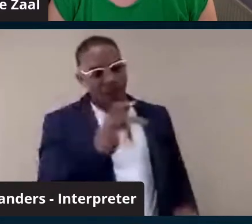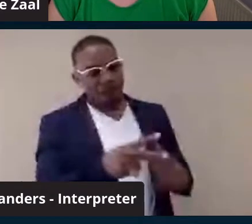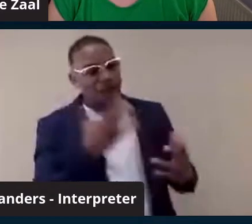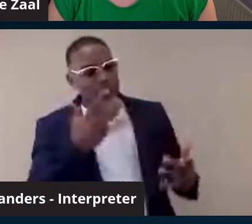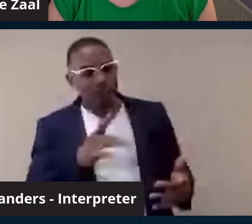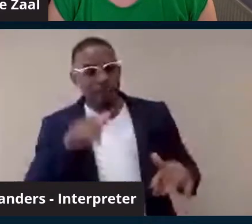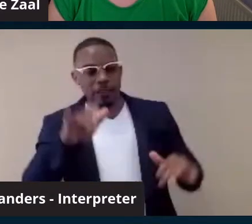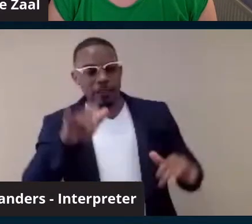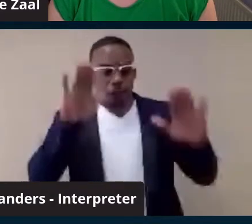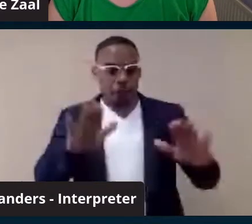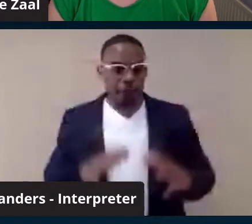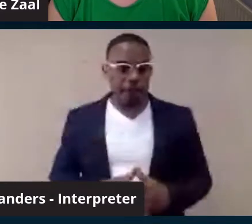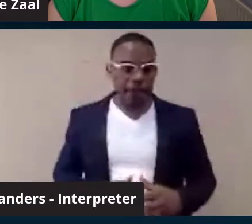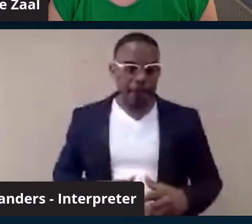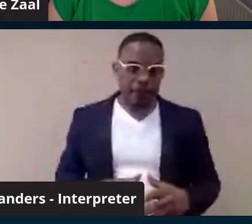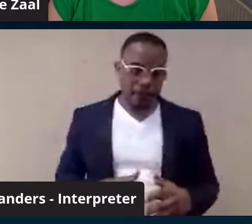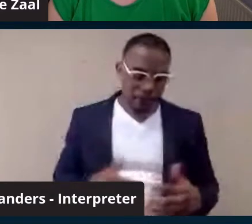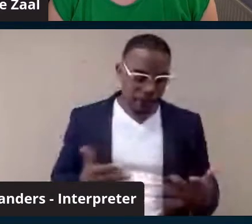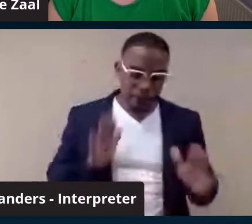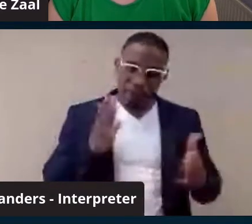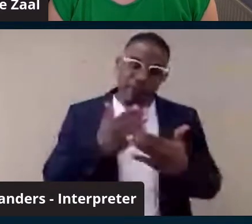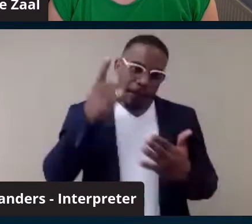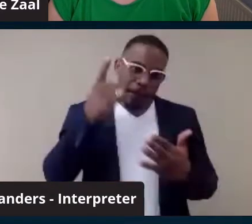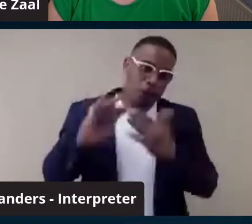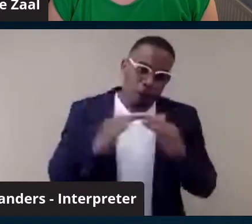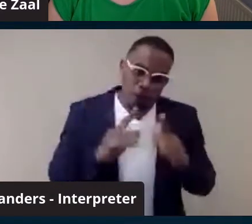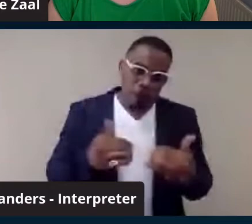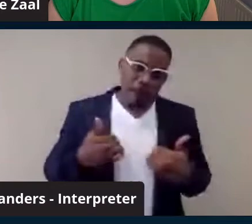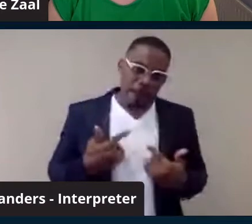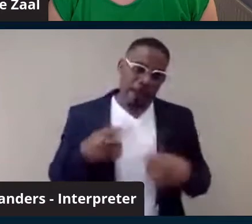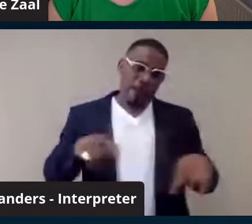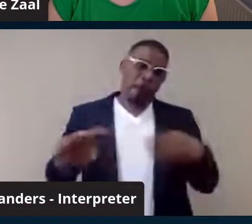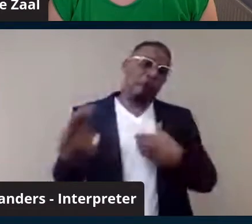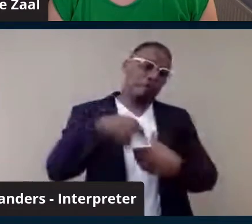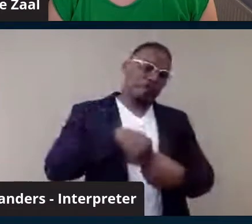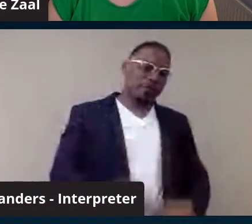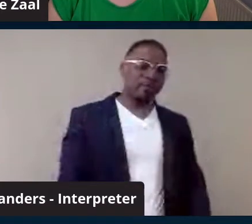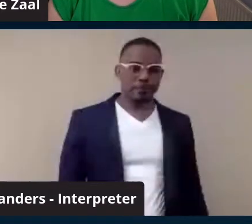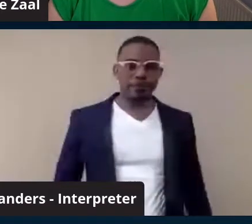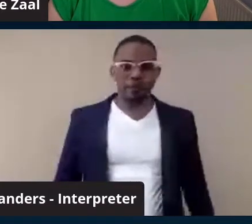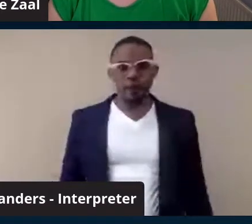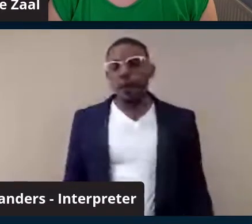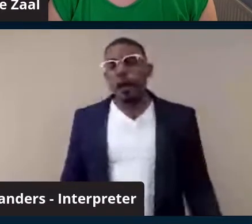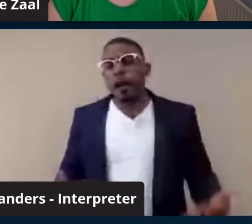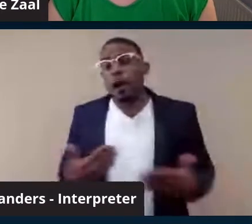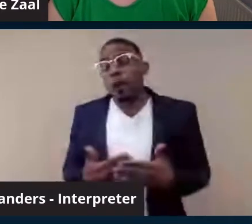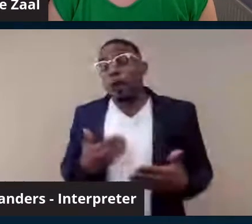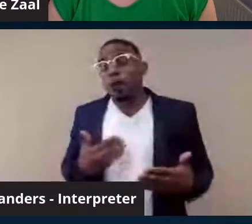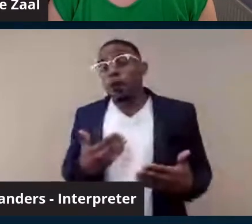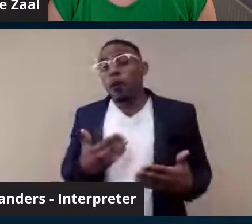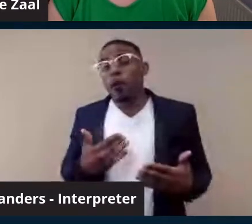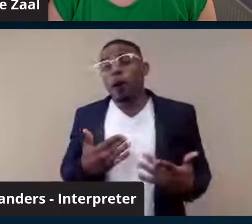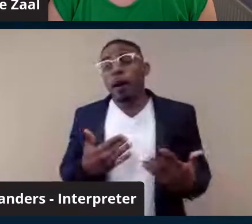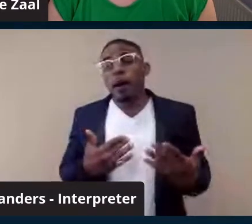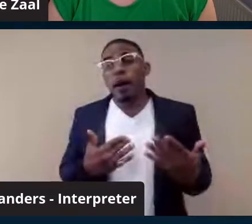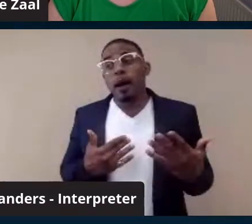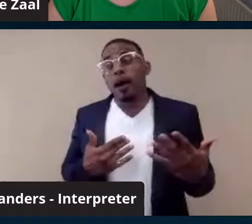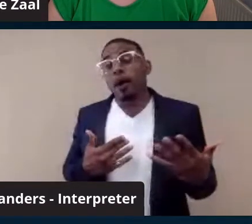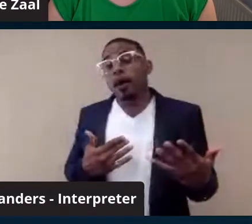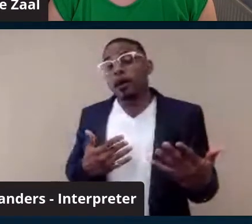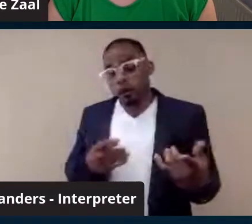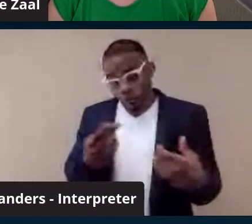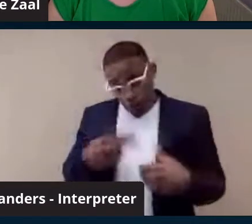great thing for the community to have you on board. Yeah. So, but before you